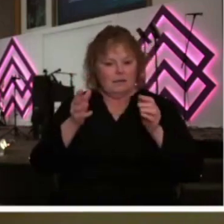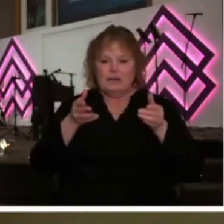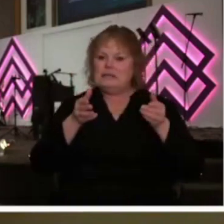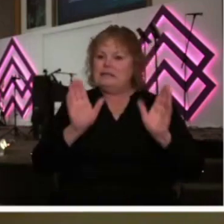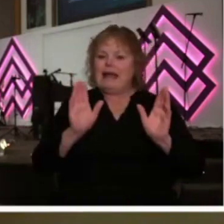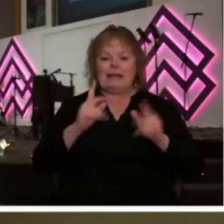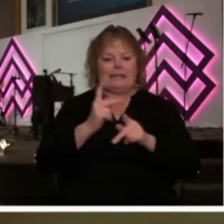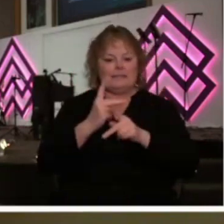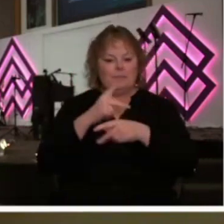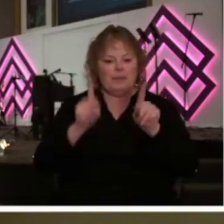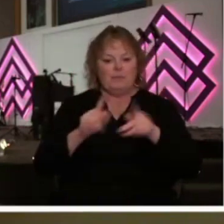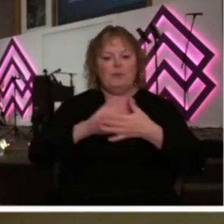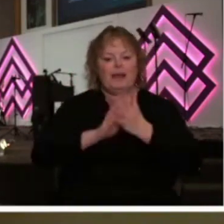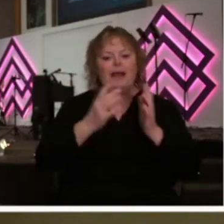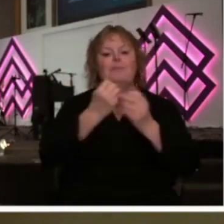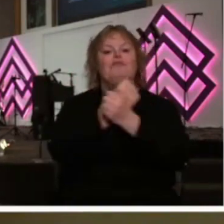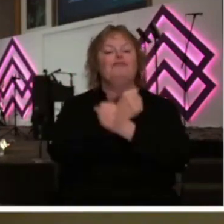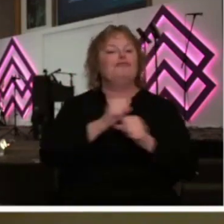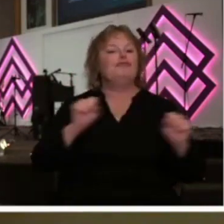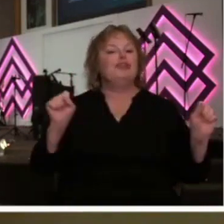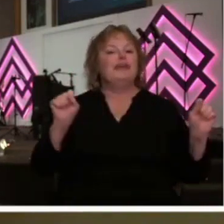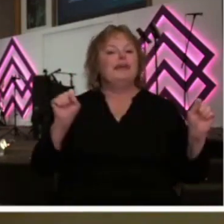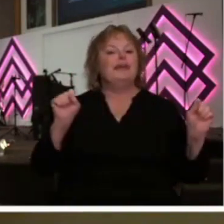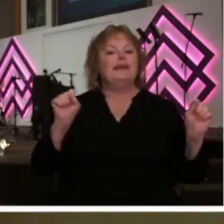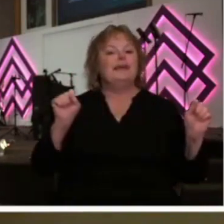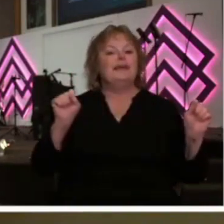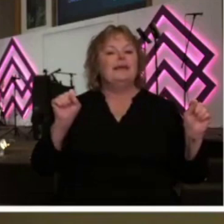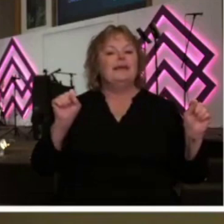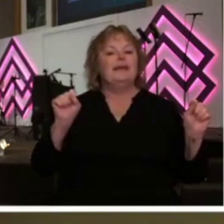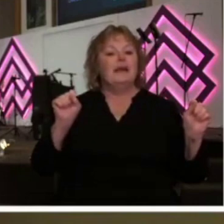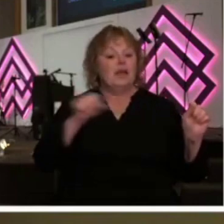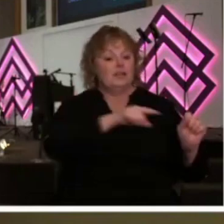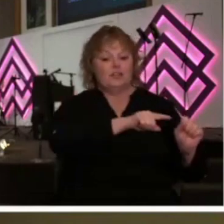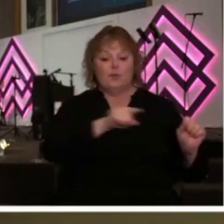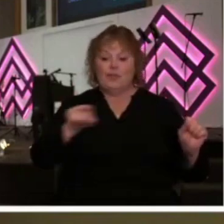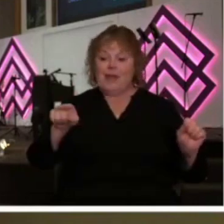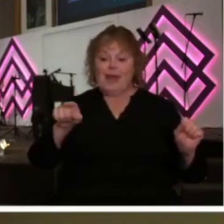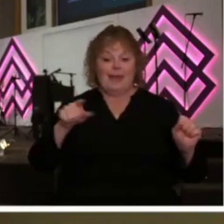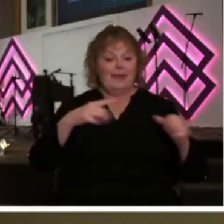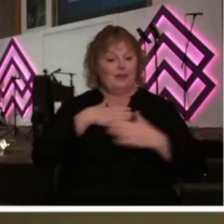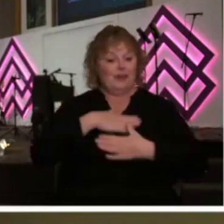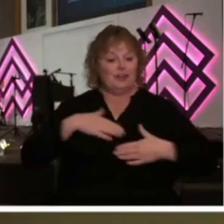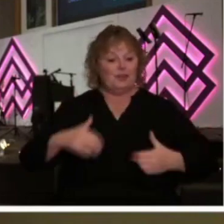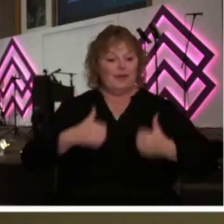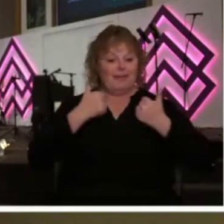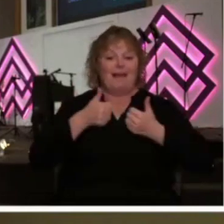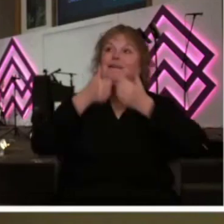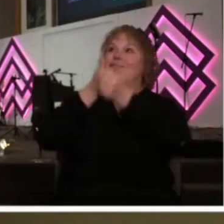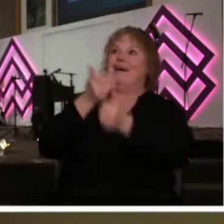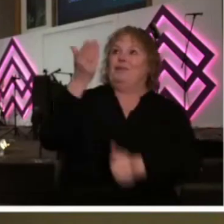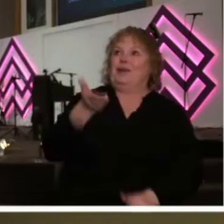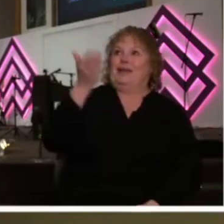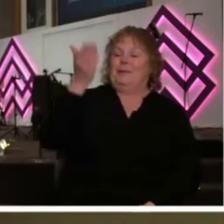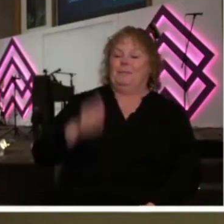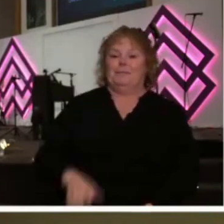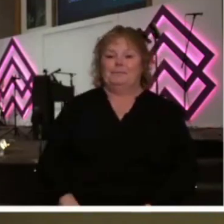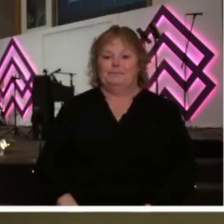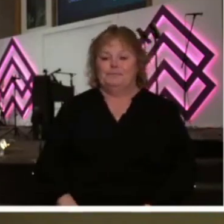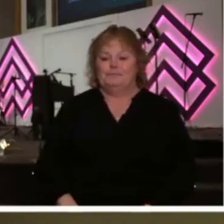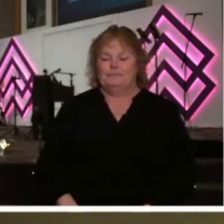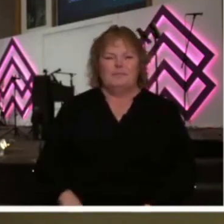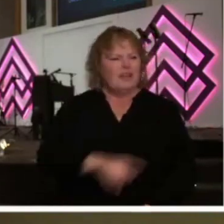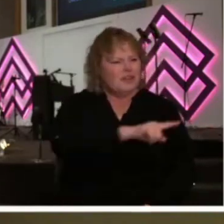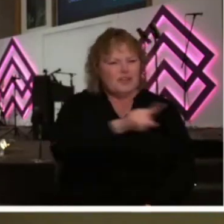to enjoy life his way. How God set his people free to enjoy life his way. How many of you want to enjoy life?